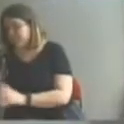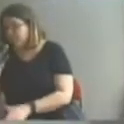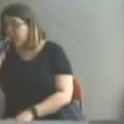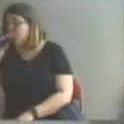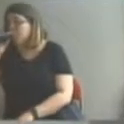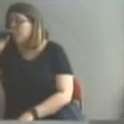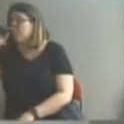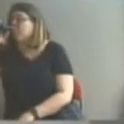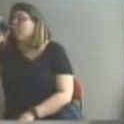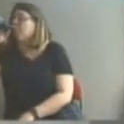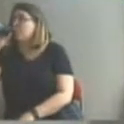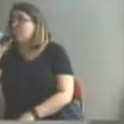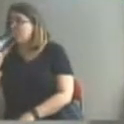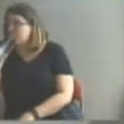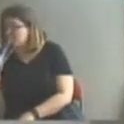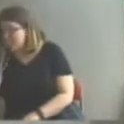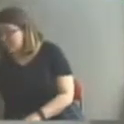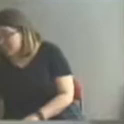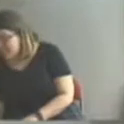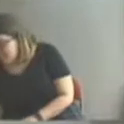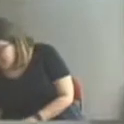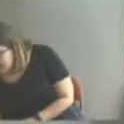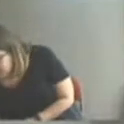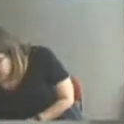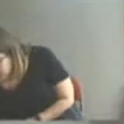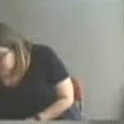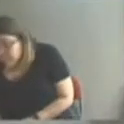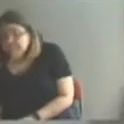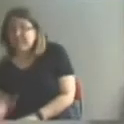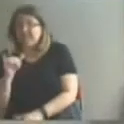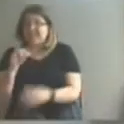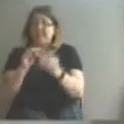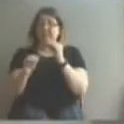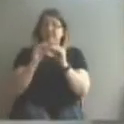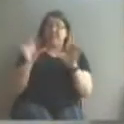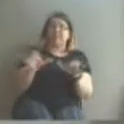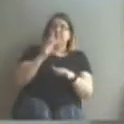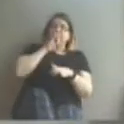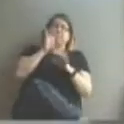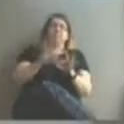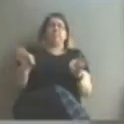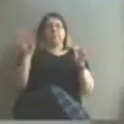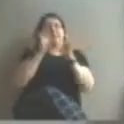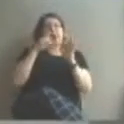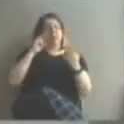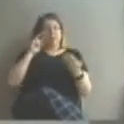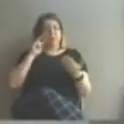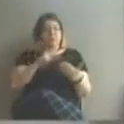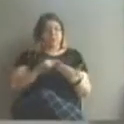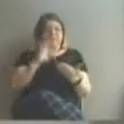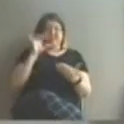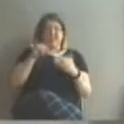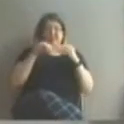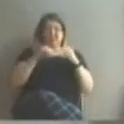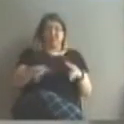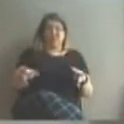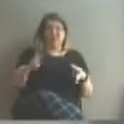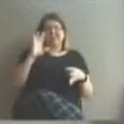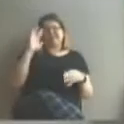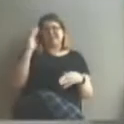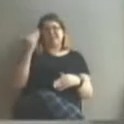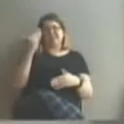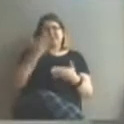action any longer. And as I looked at the ECE chart, it seemed like things were just